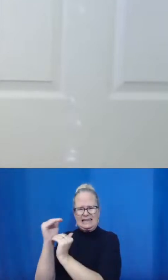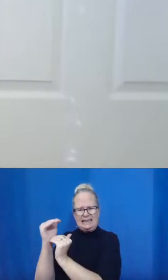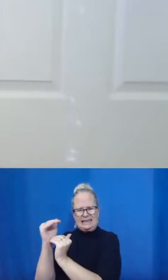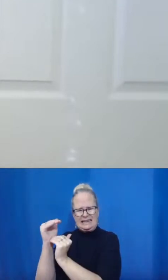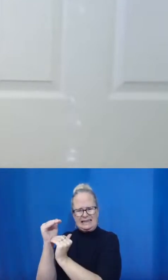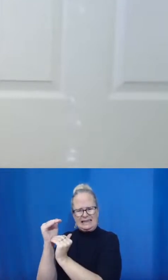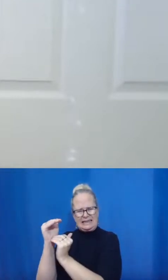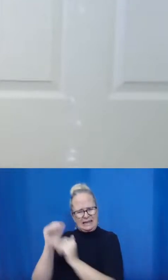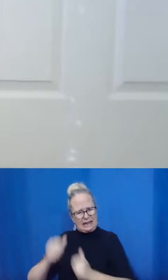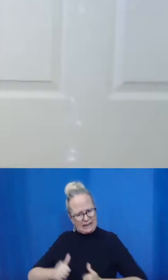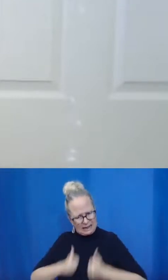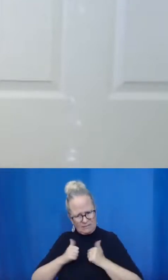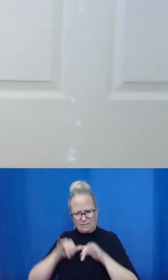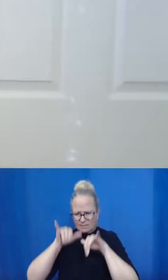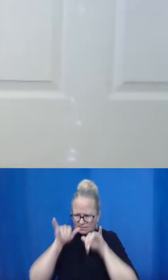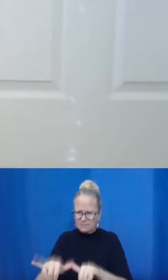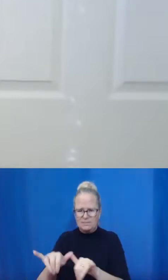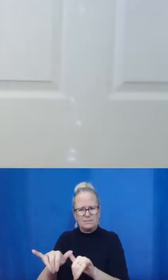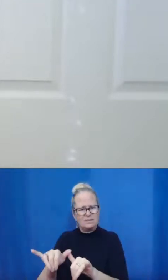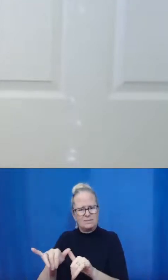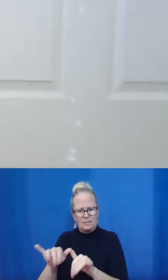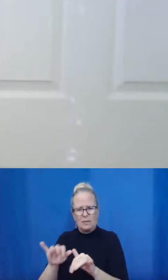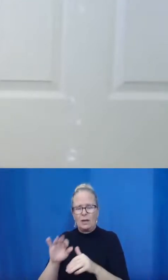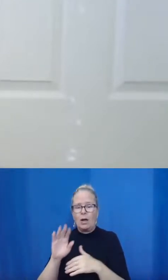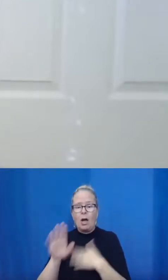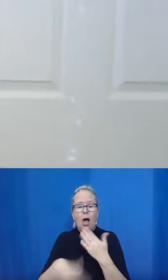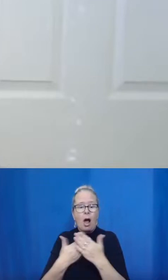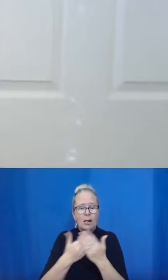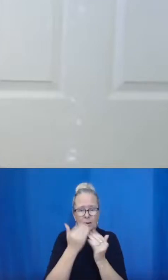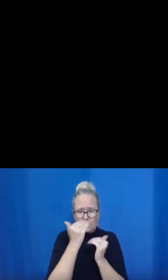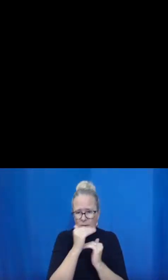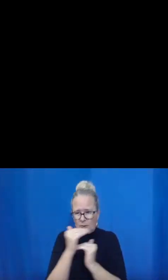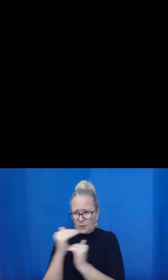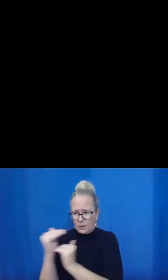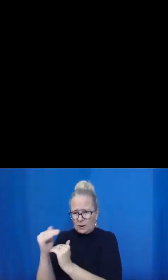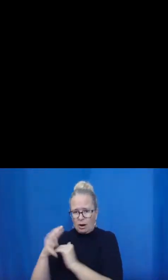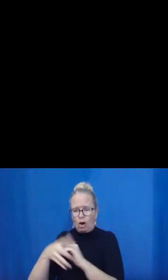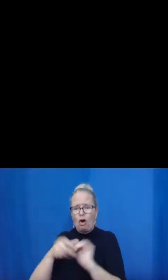for me. This means I can't even grocery store.